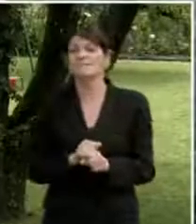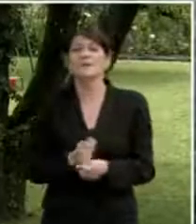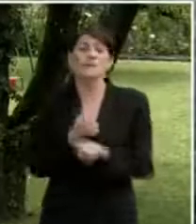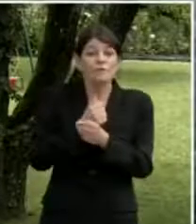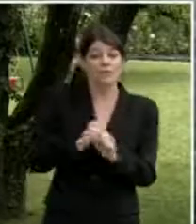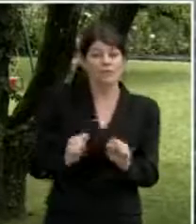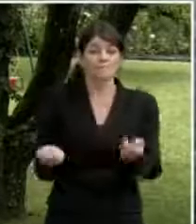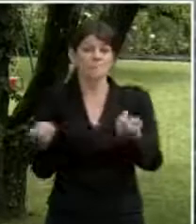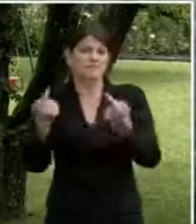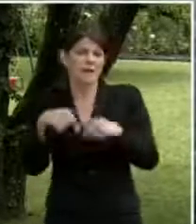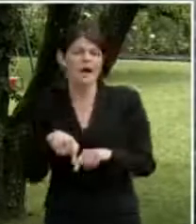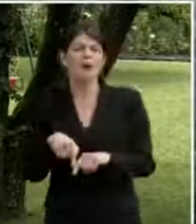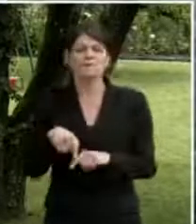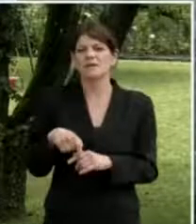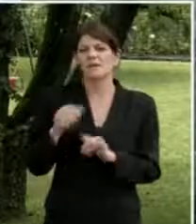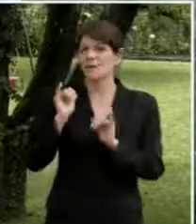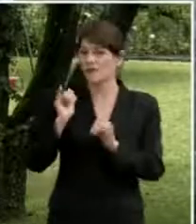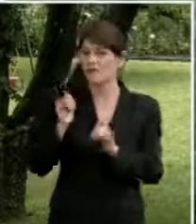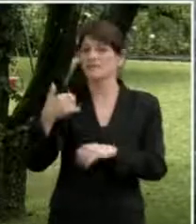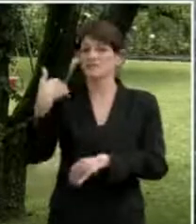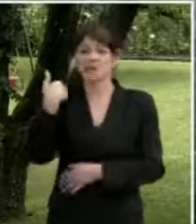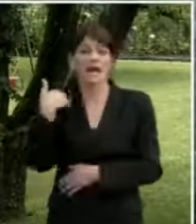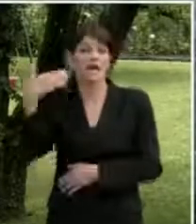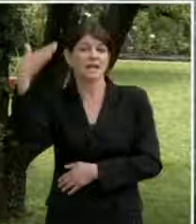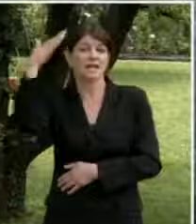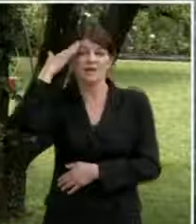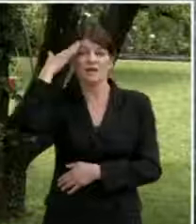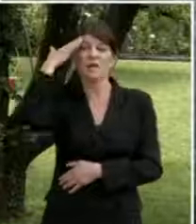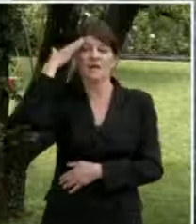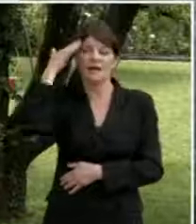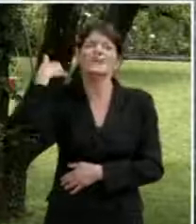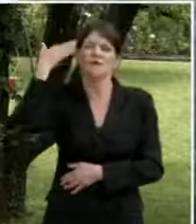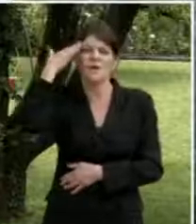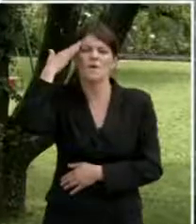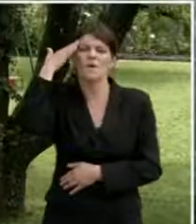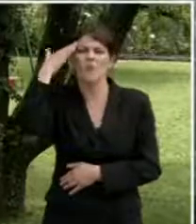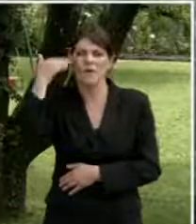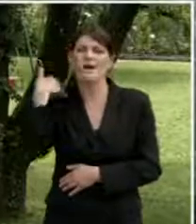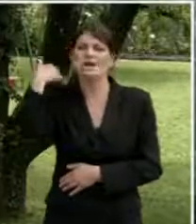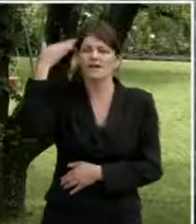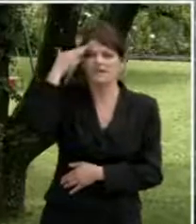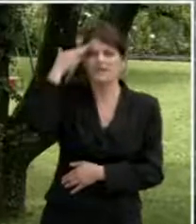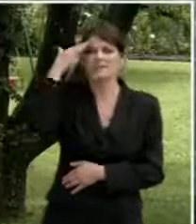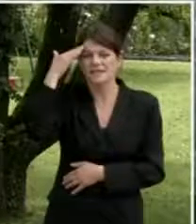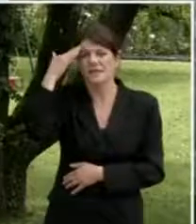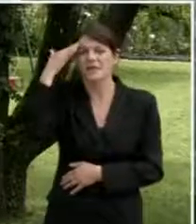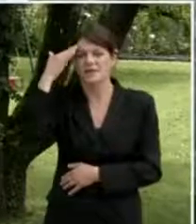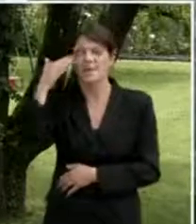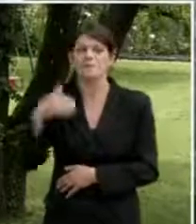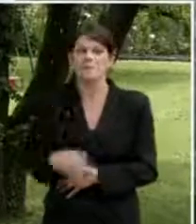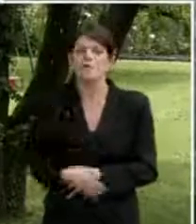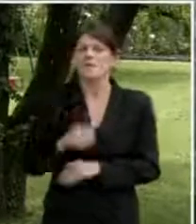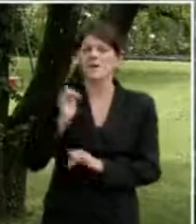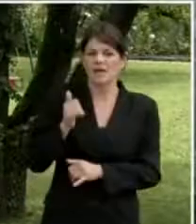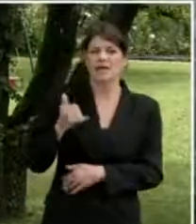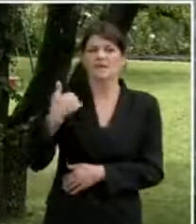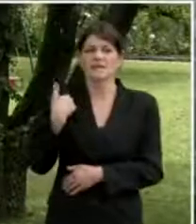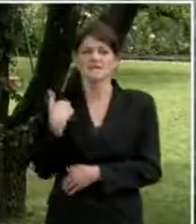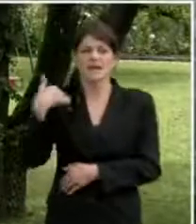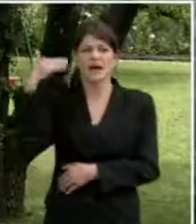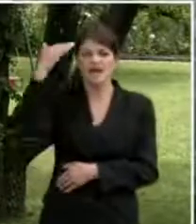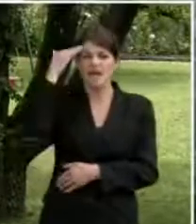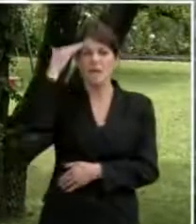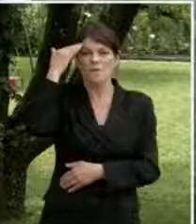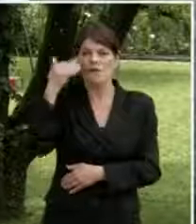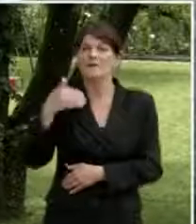coming, freedom is coming, oh yes, I know. Oh yes, I know, yes, I know, yes, I know, oh yes, I know,